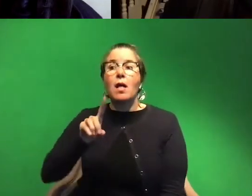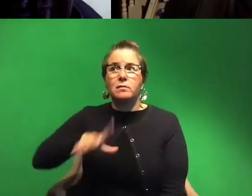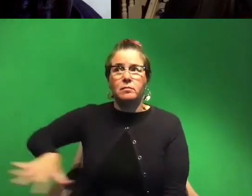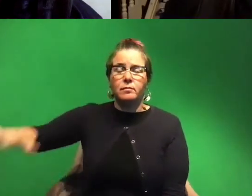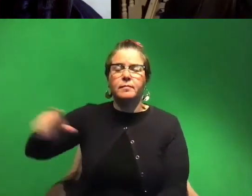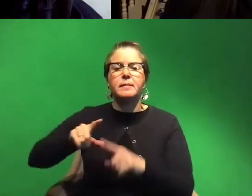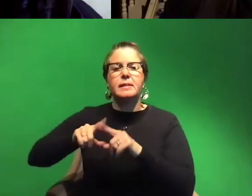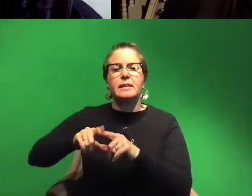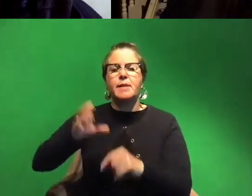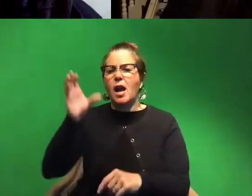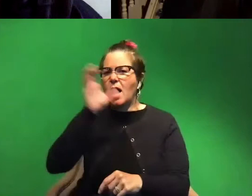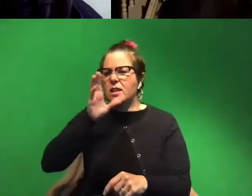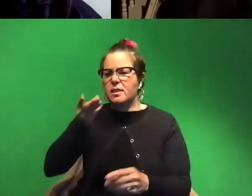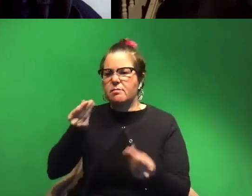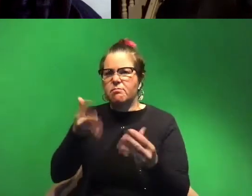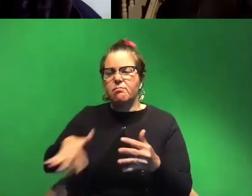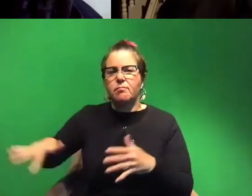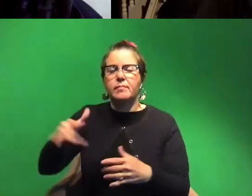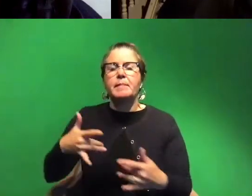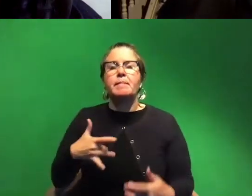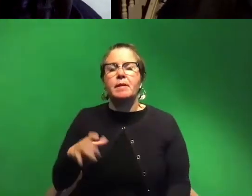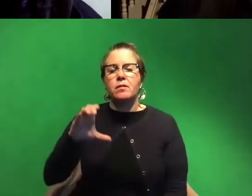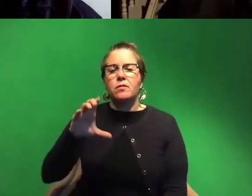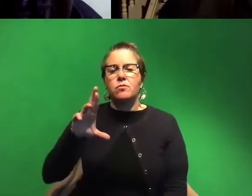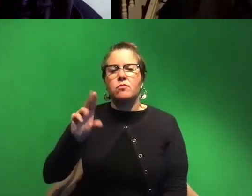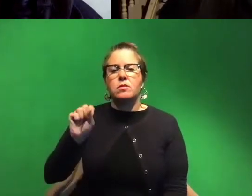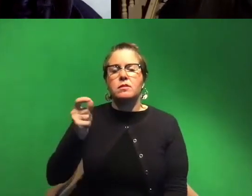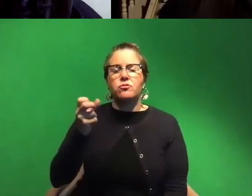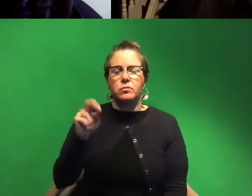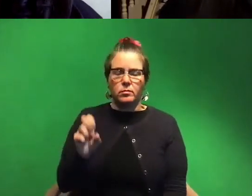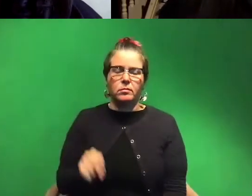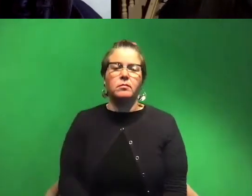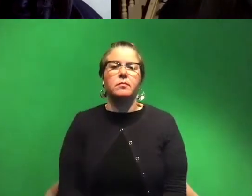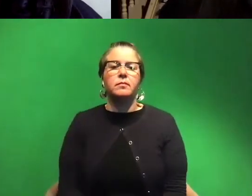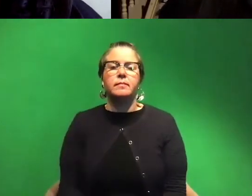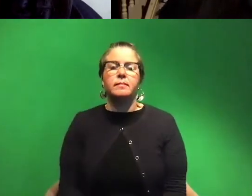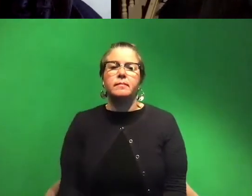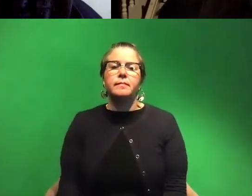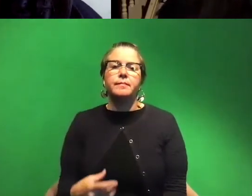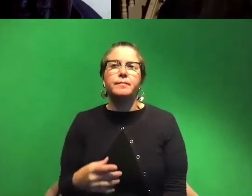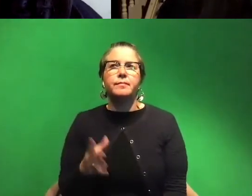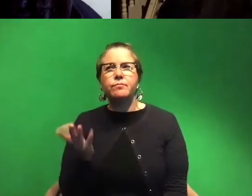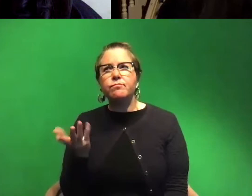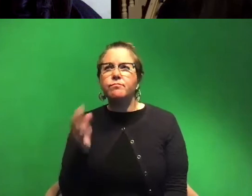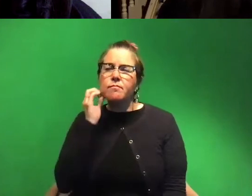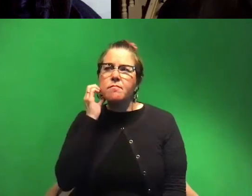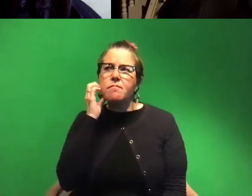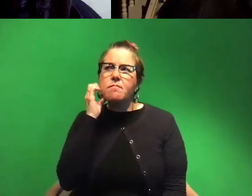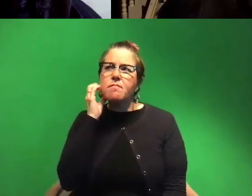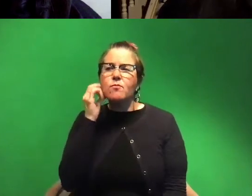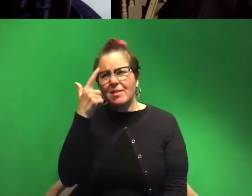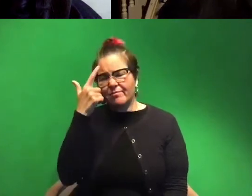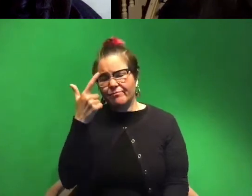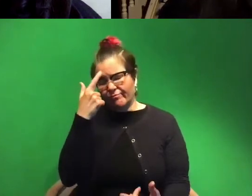on their hunting grounds. In general, they like crustaceans. So they are really, really big on, they're pretty open to any